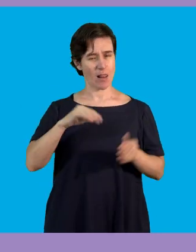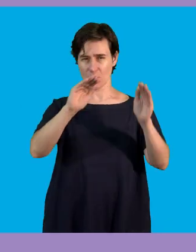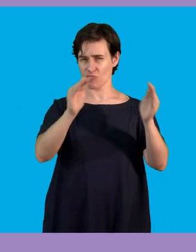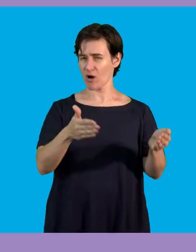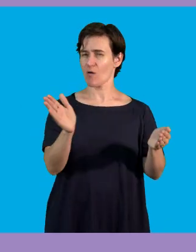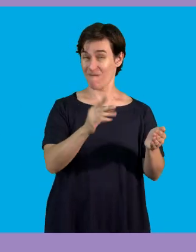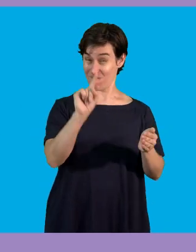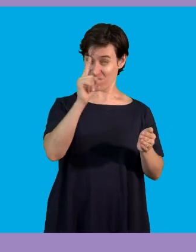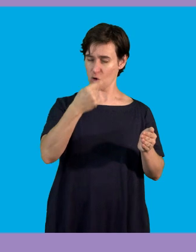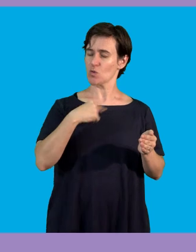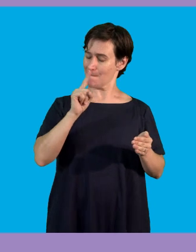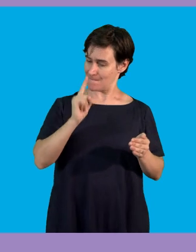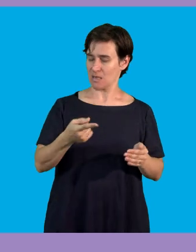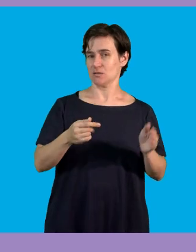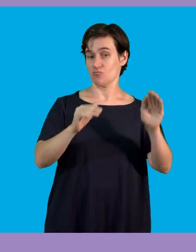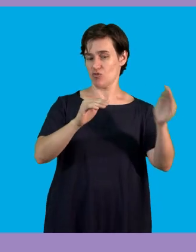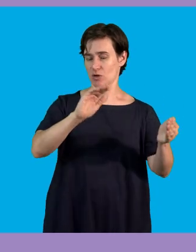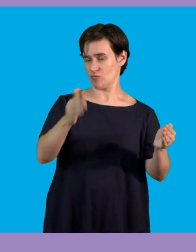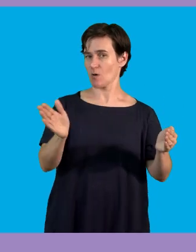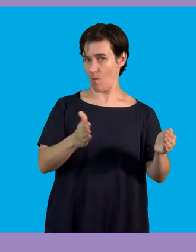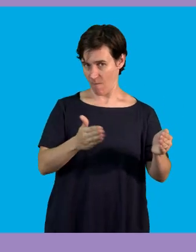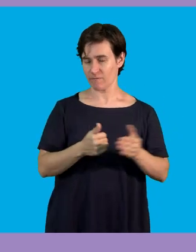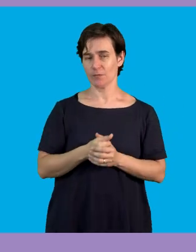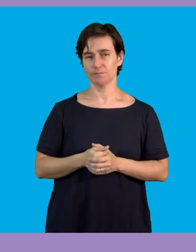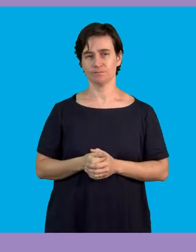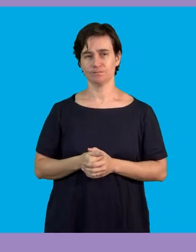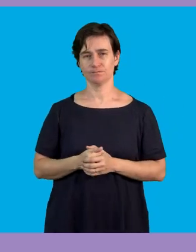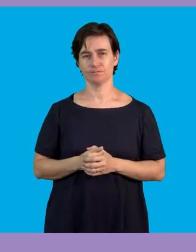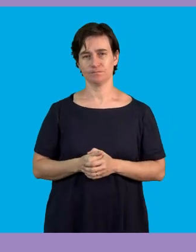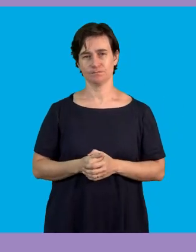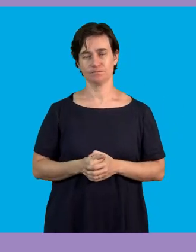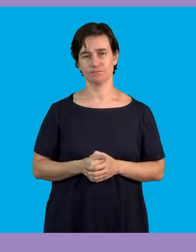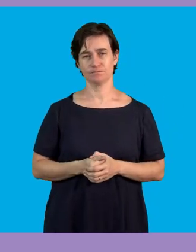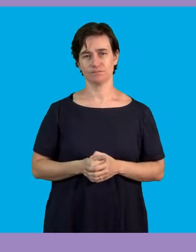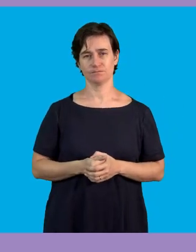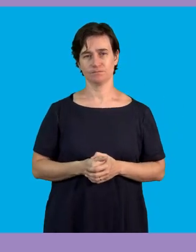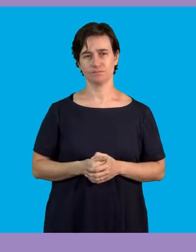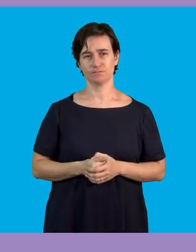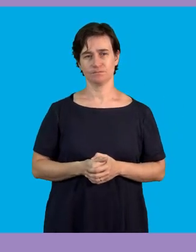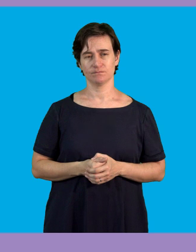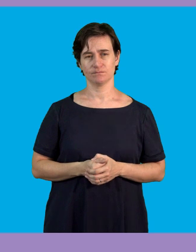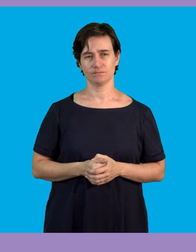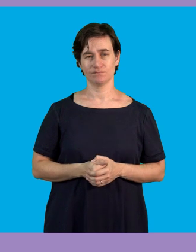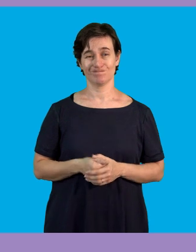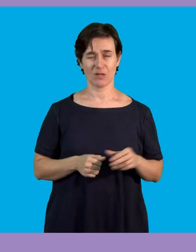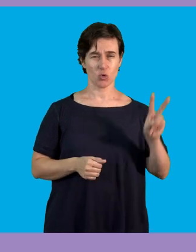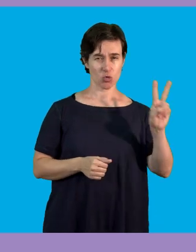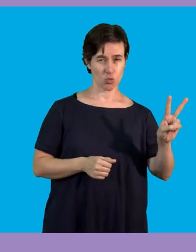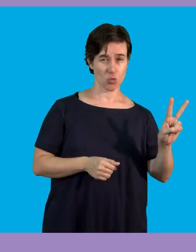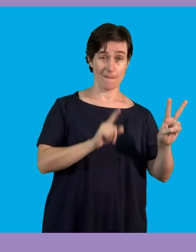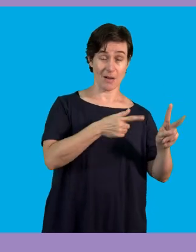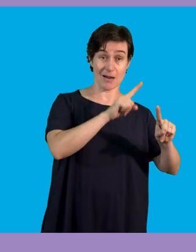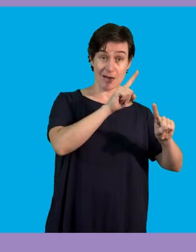the brackets as the order of operation. We need to first remove the brackets, and because 2